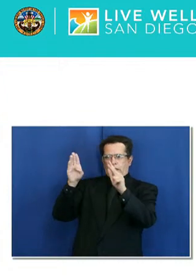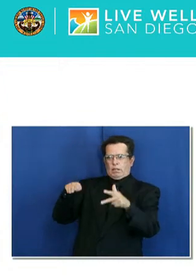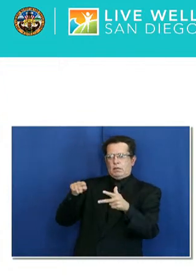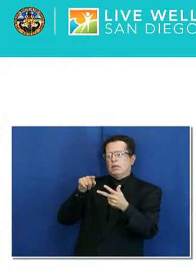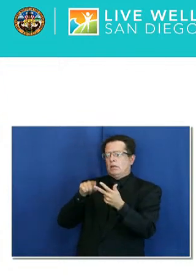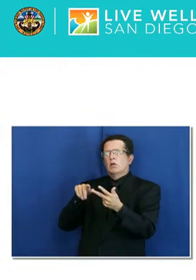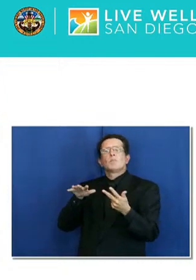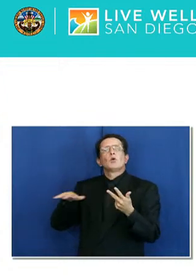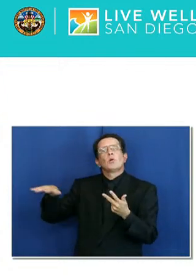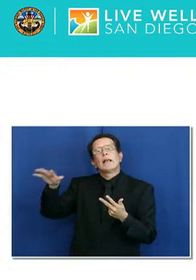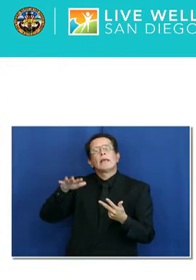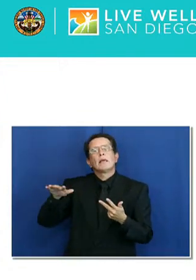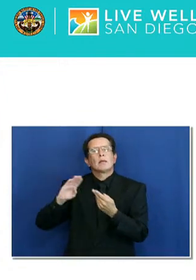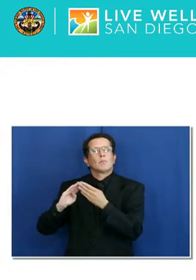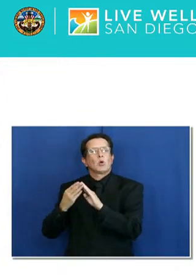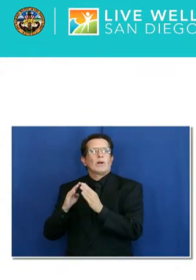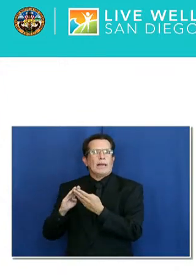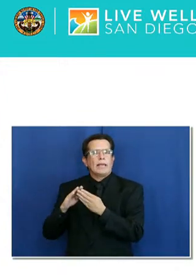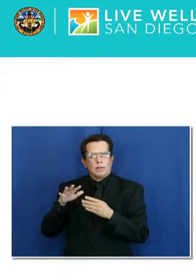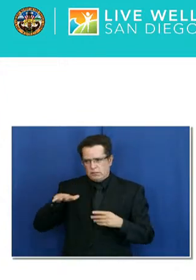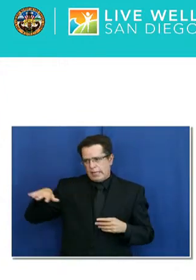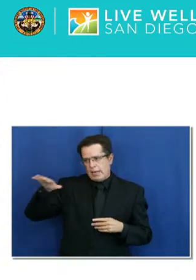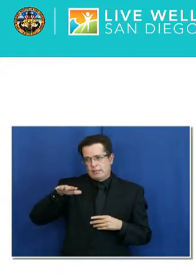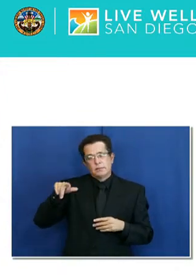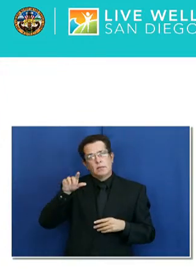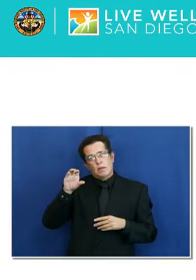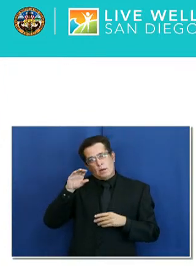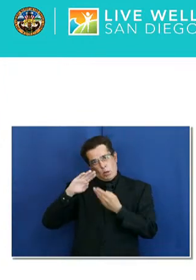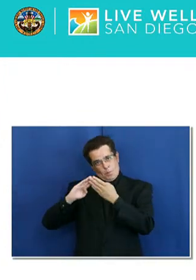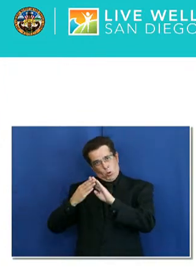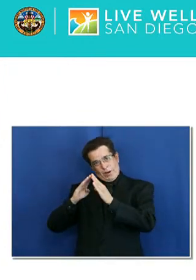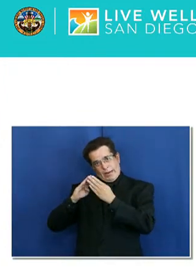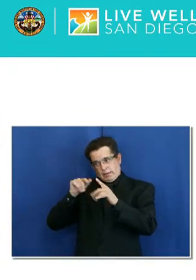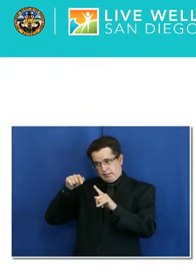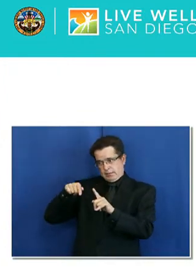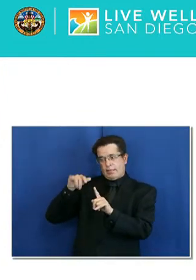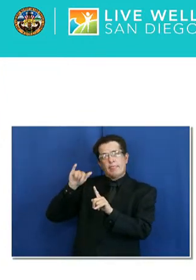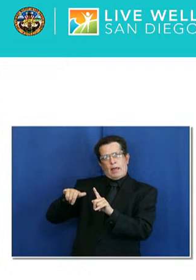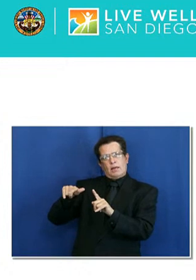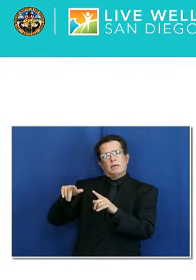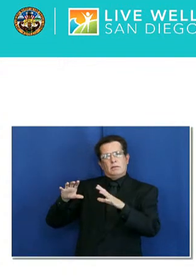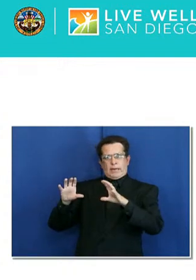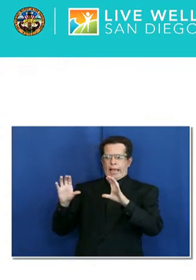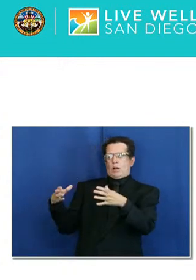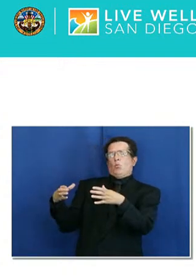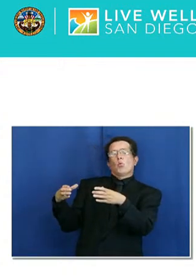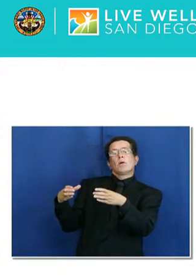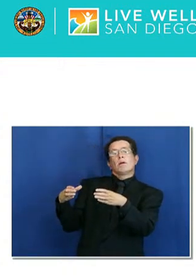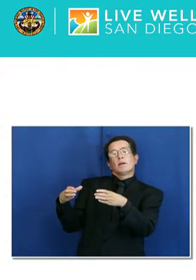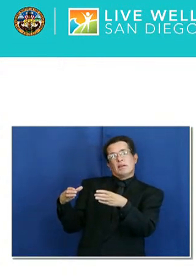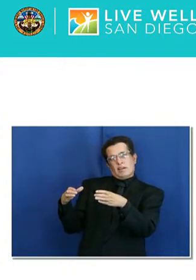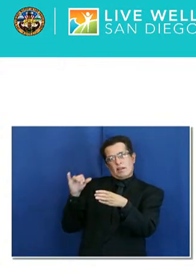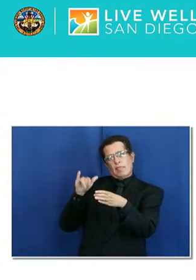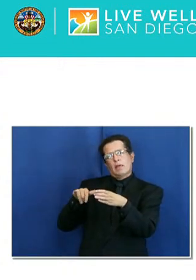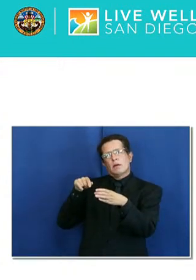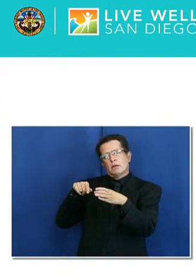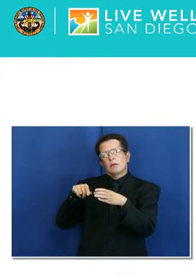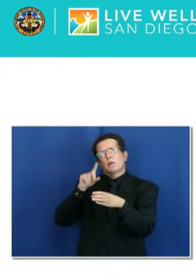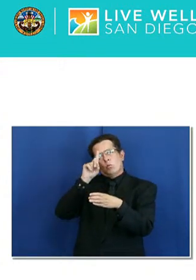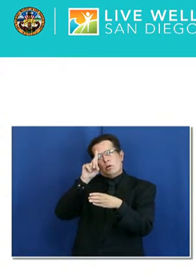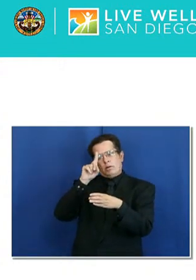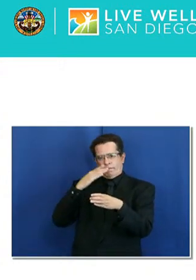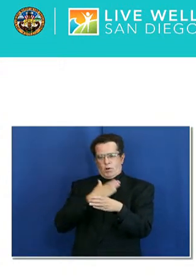settings. Community settings is the category community settings is one of